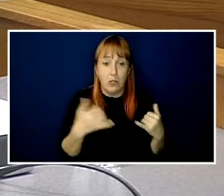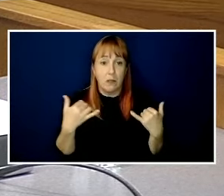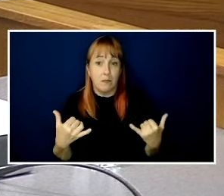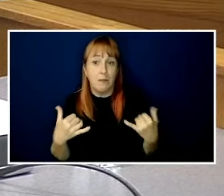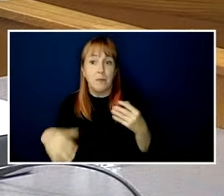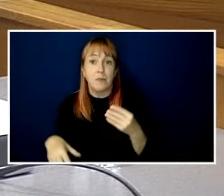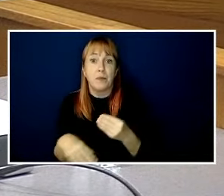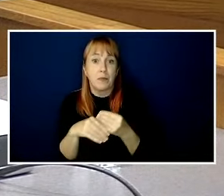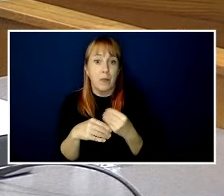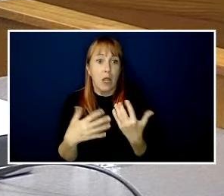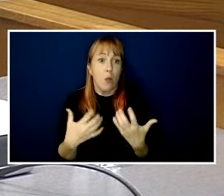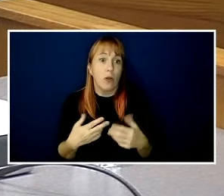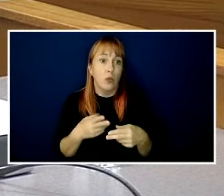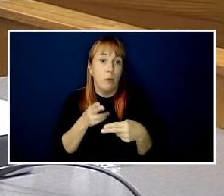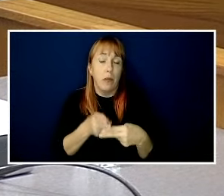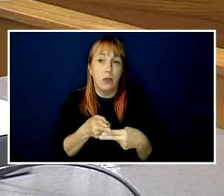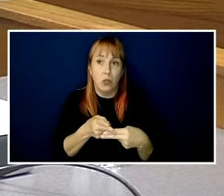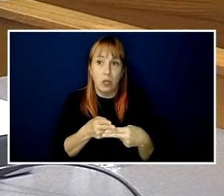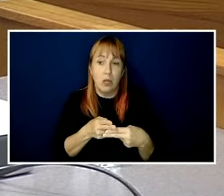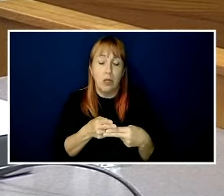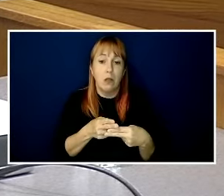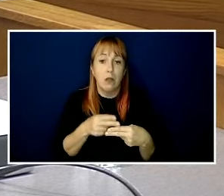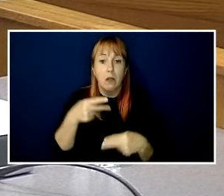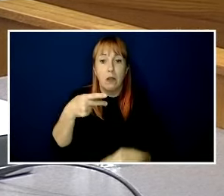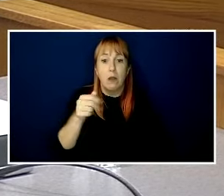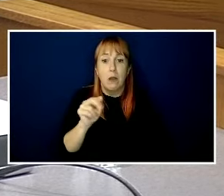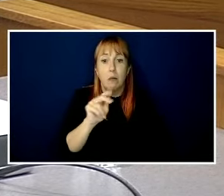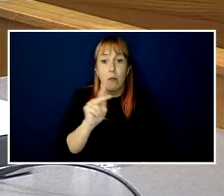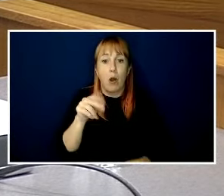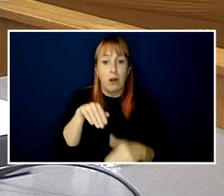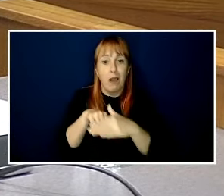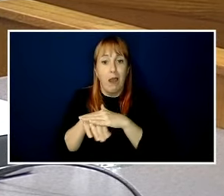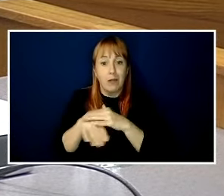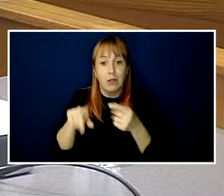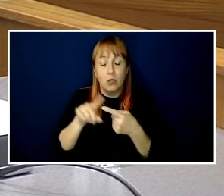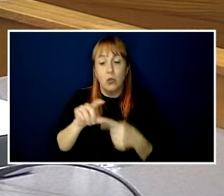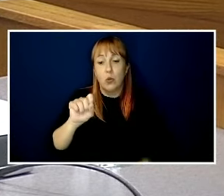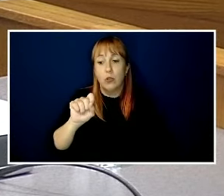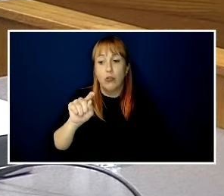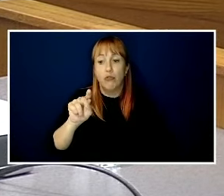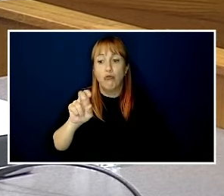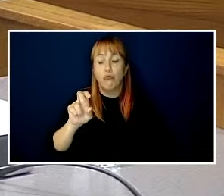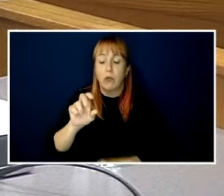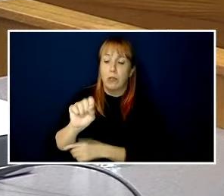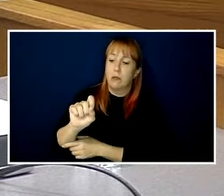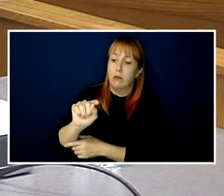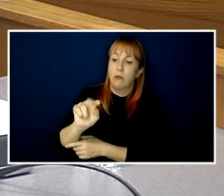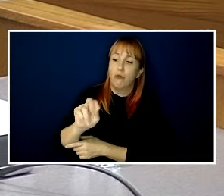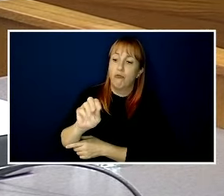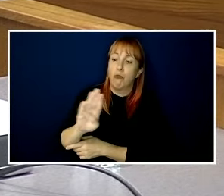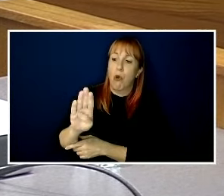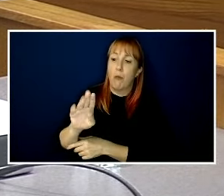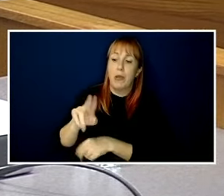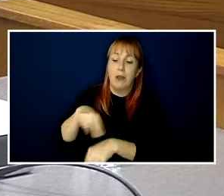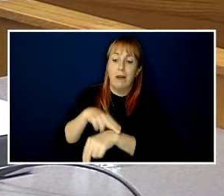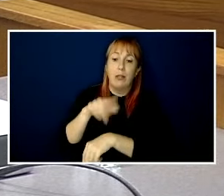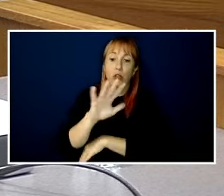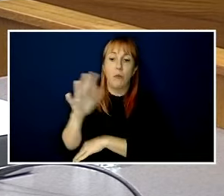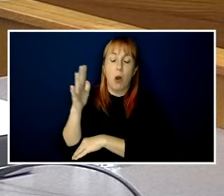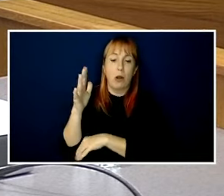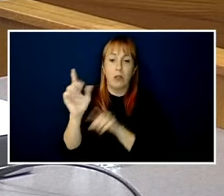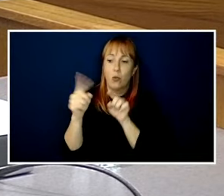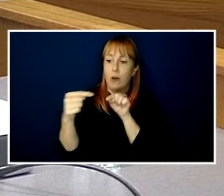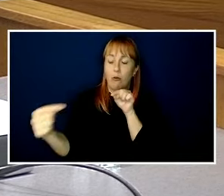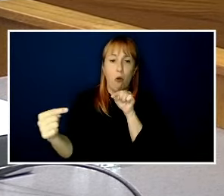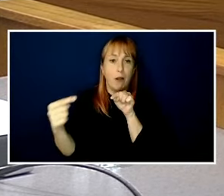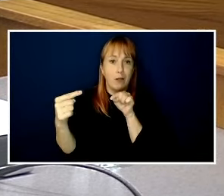In addition, I wanted to mention that park access to Straub Nature Park is right down across where this would run into, so it would